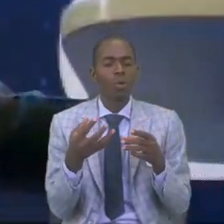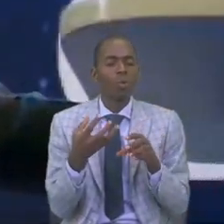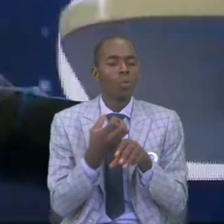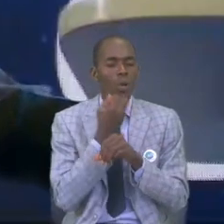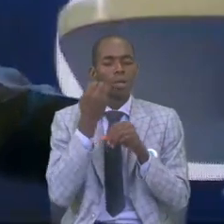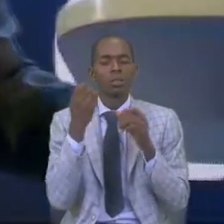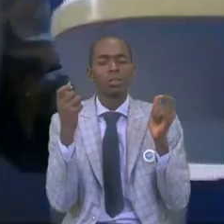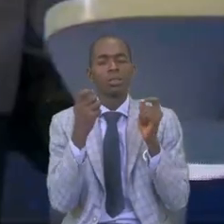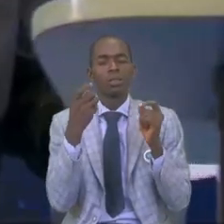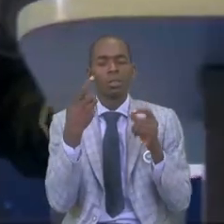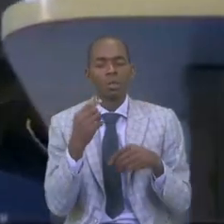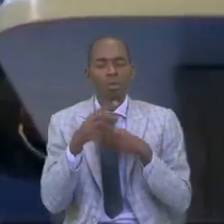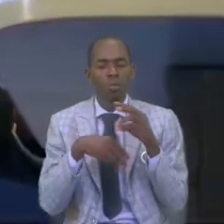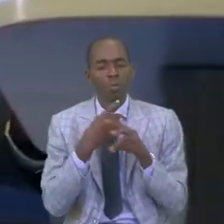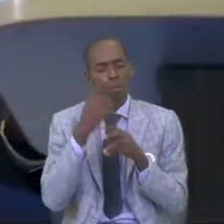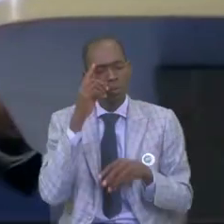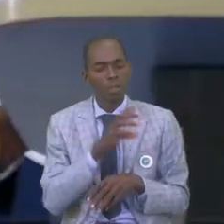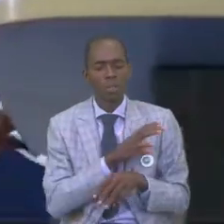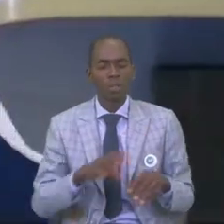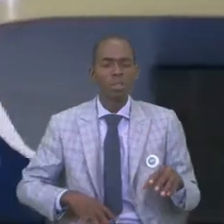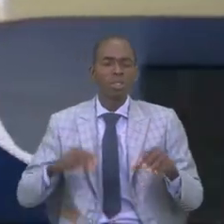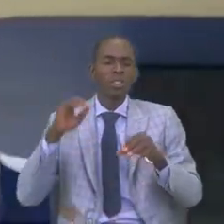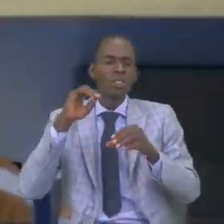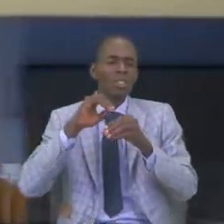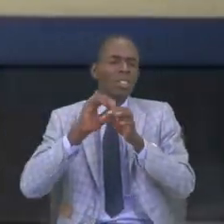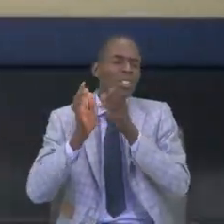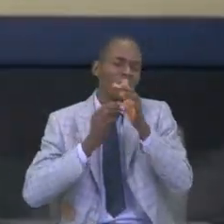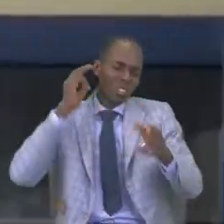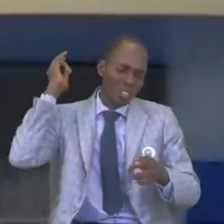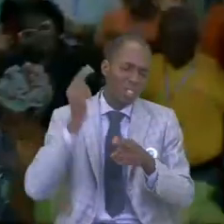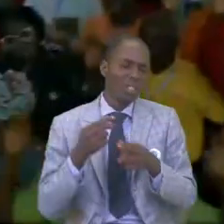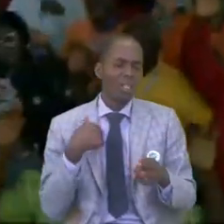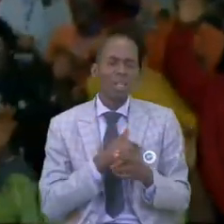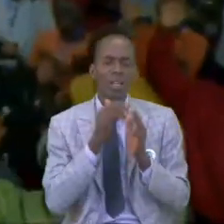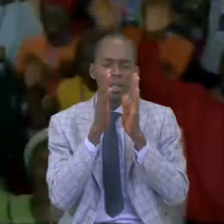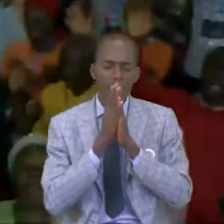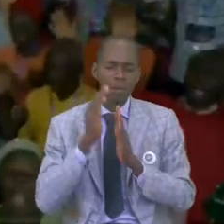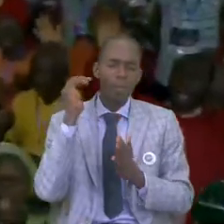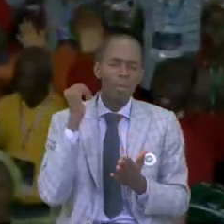for Christ. In Jesus' name we pray.